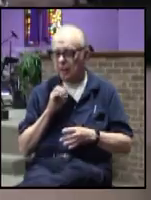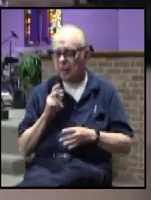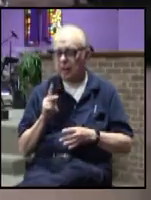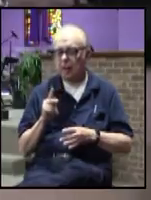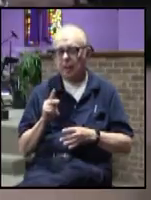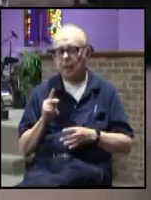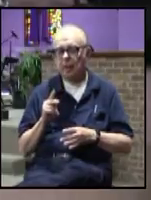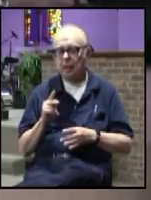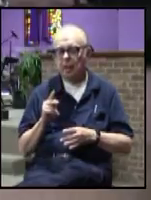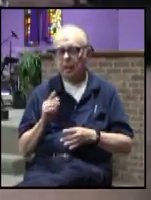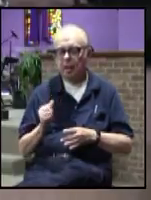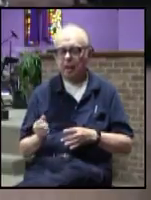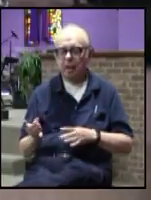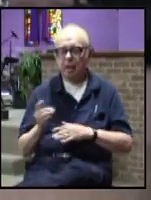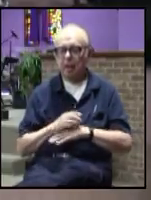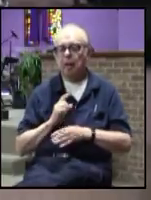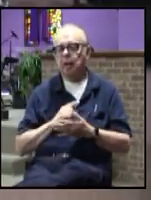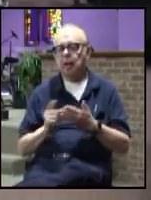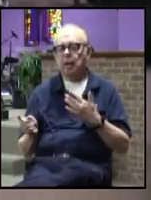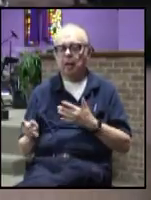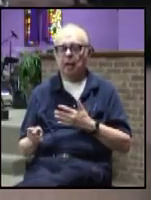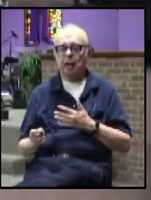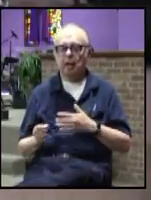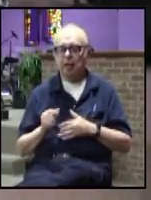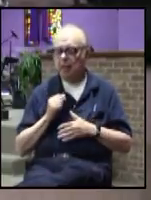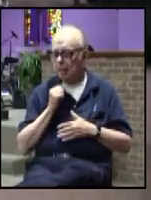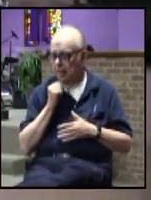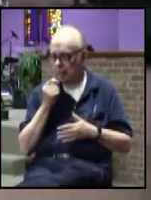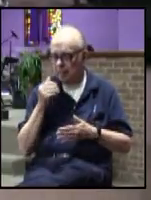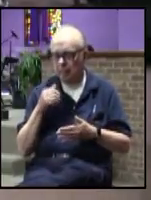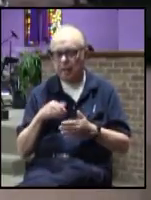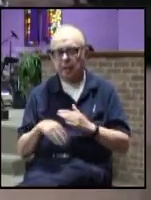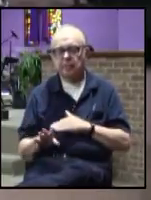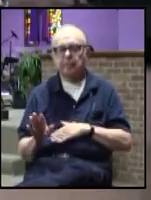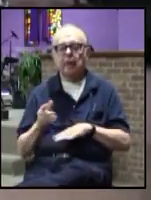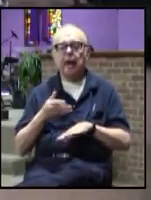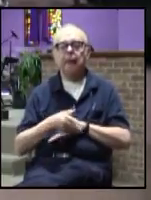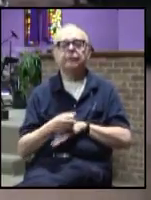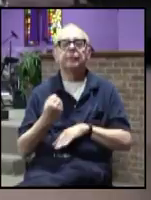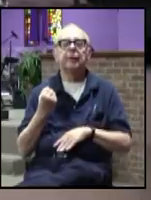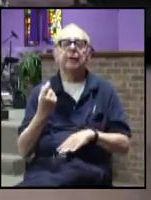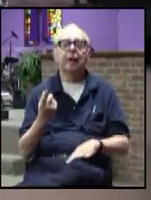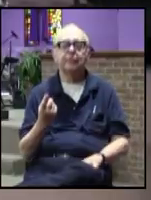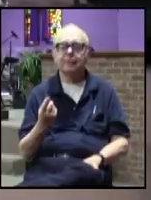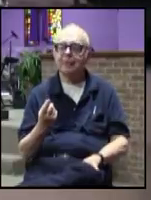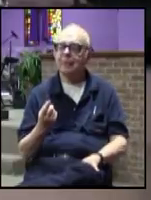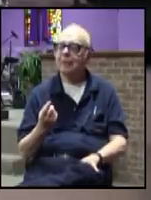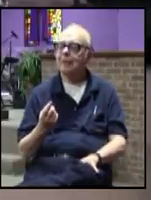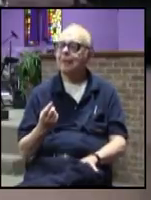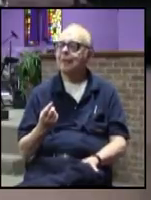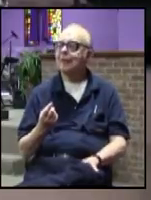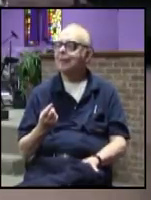He's slipping because 2 days this week he was not in here until after 11.